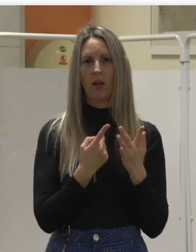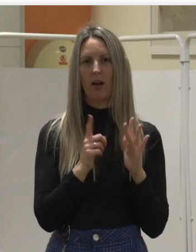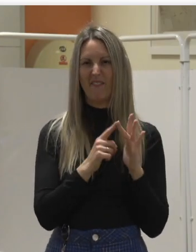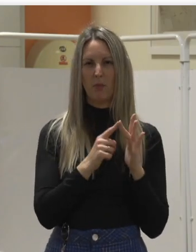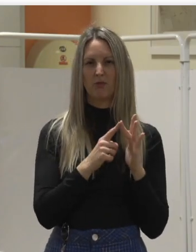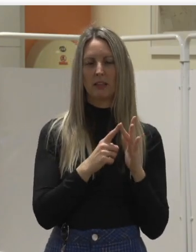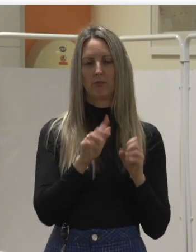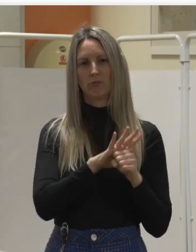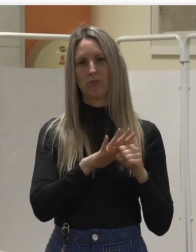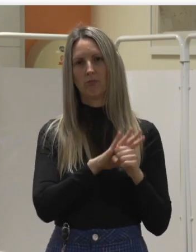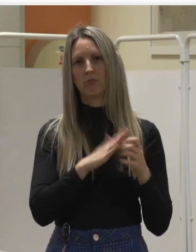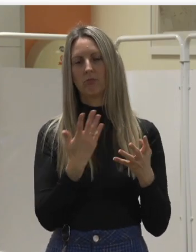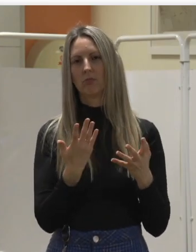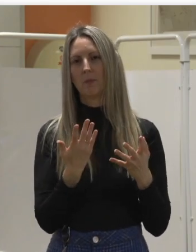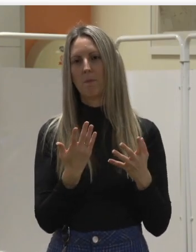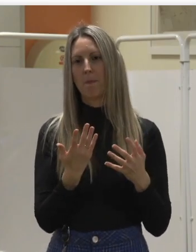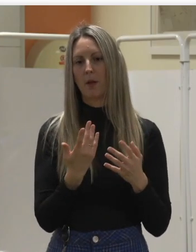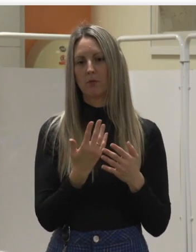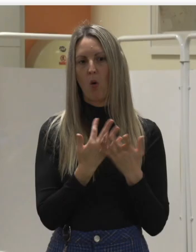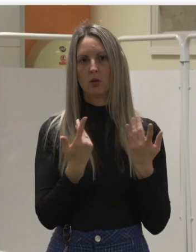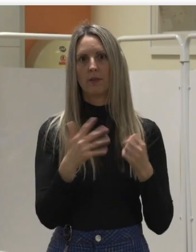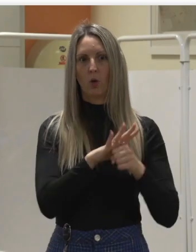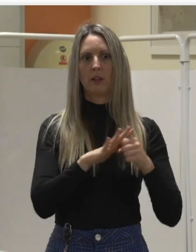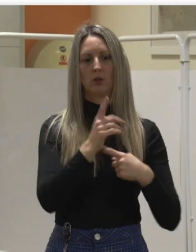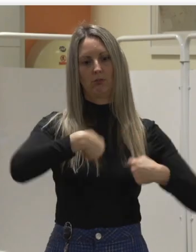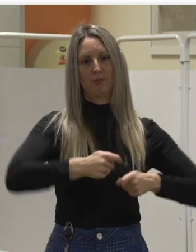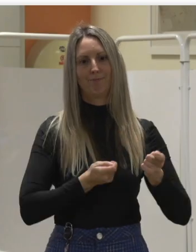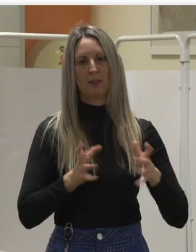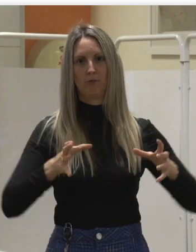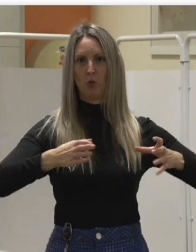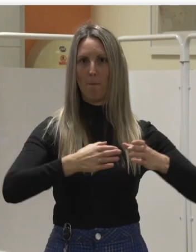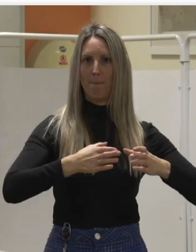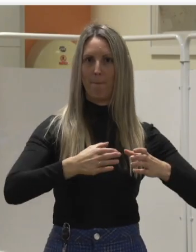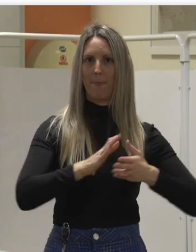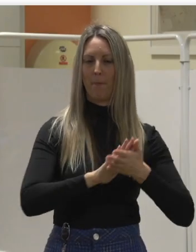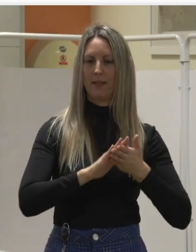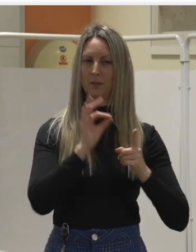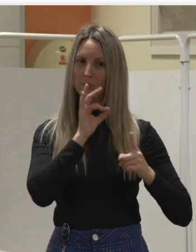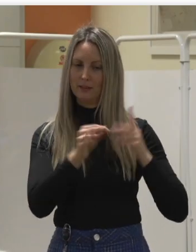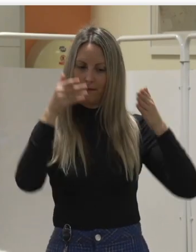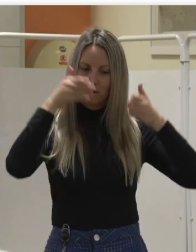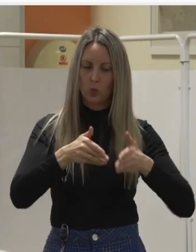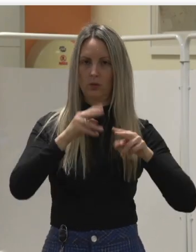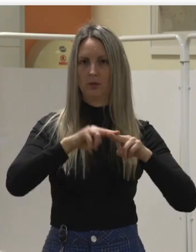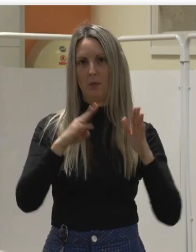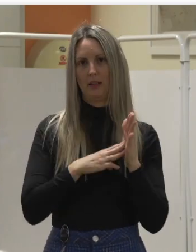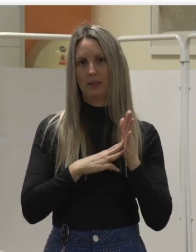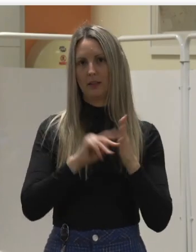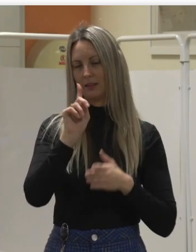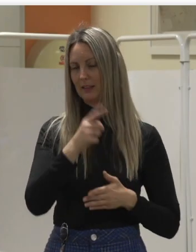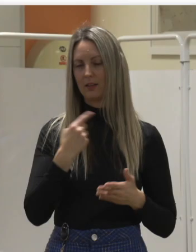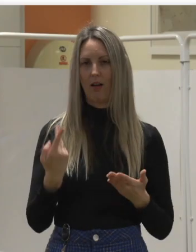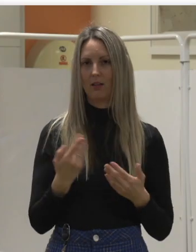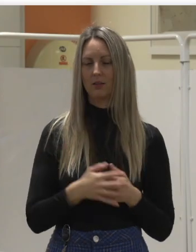like polymyalgia. So there are so many other conditions we manage. So the time available to